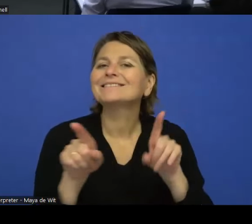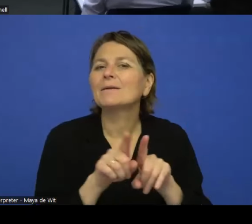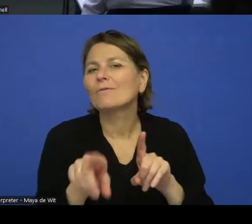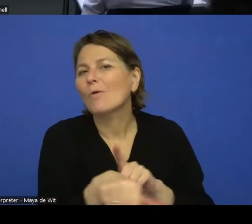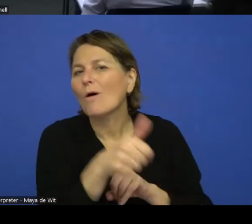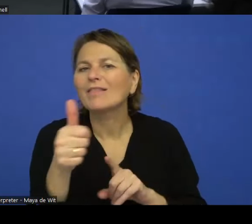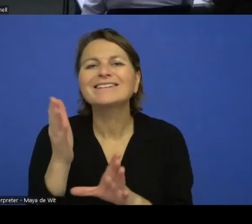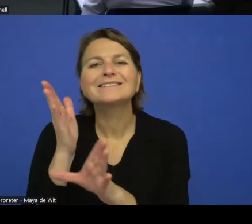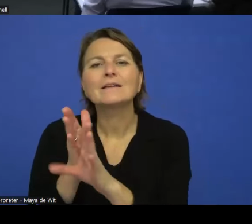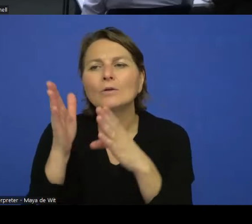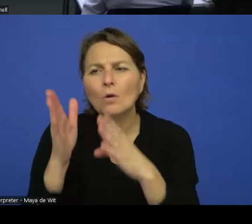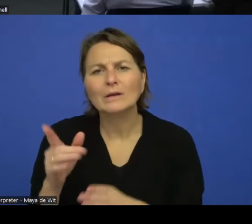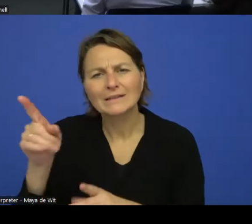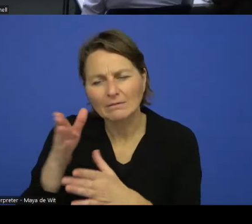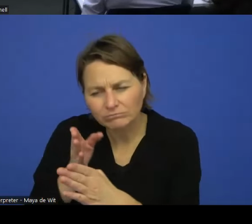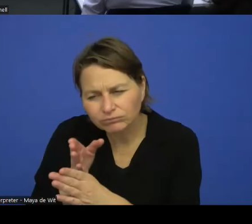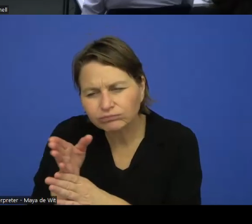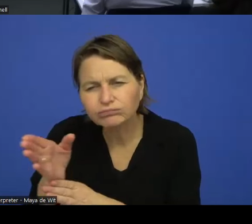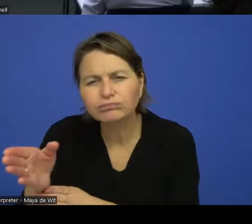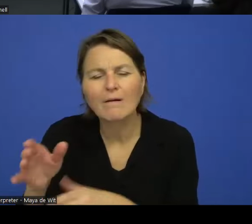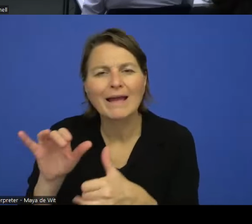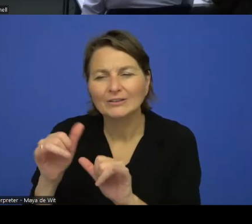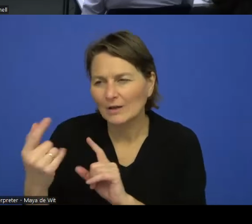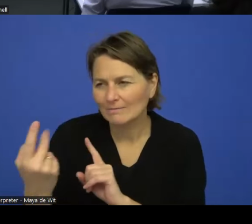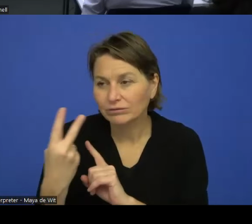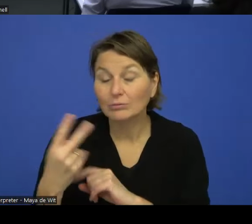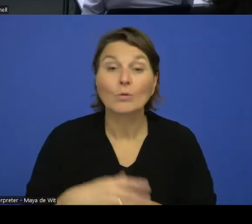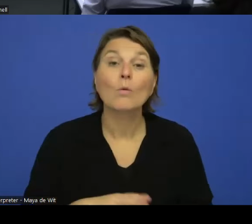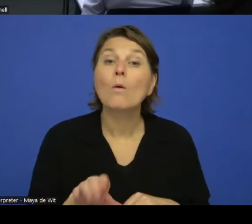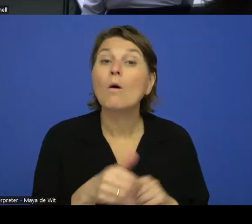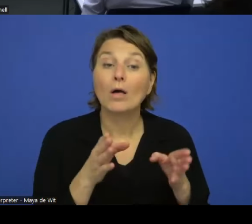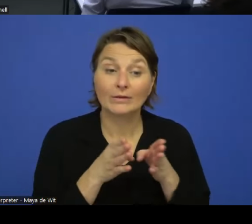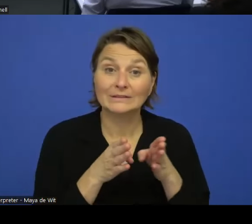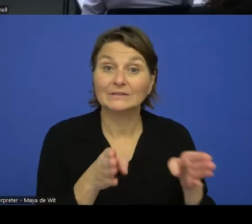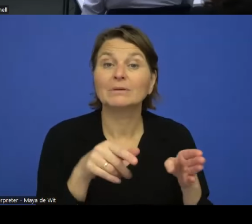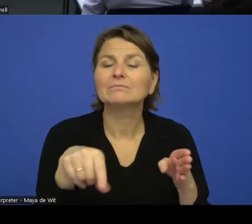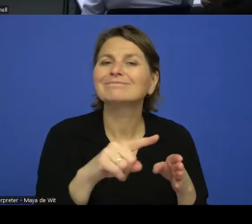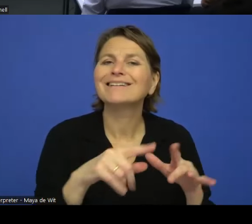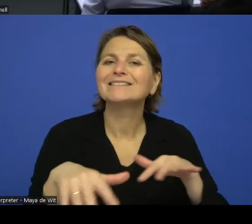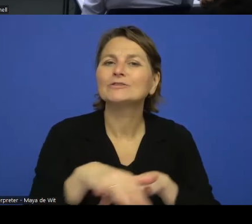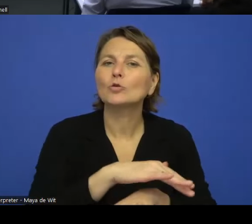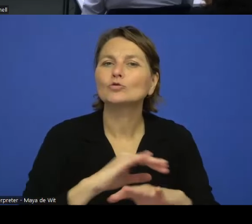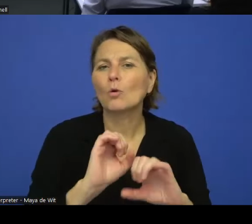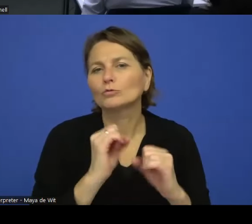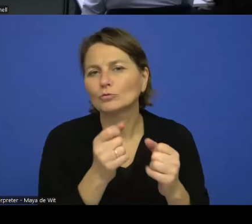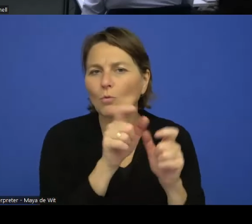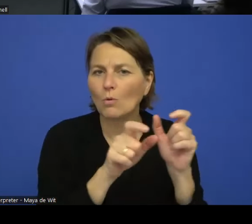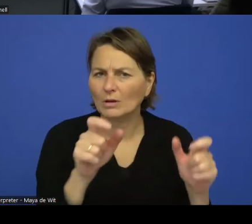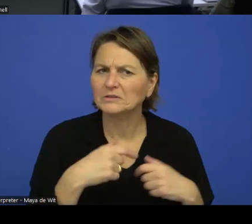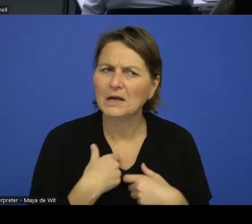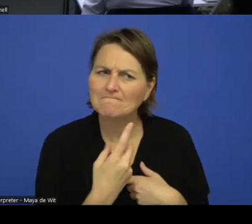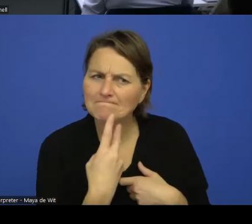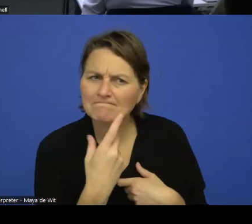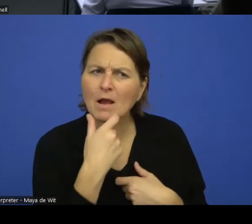engineers. Again, even working with sociologists in designing studies, how do people do policy